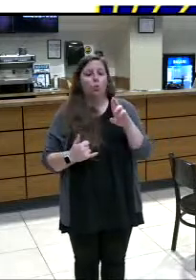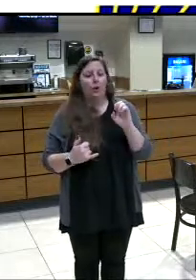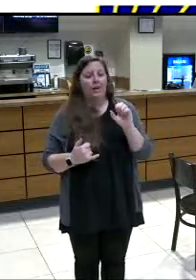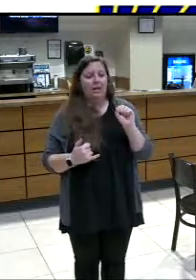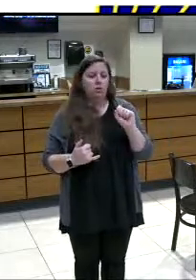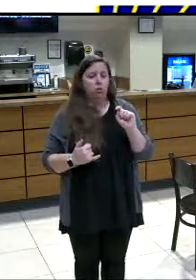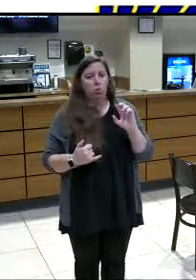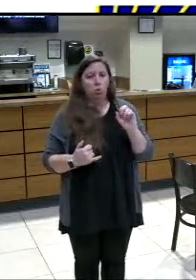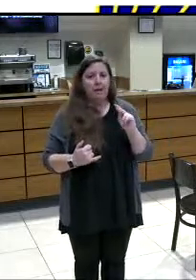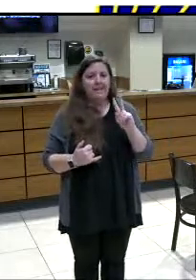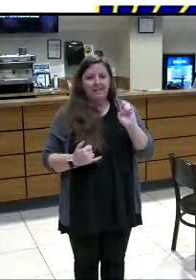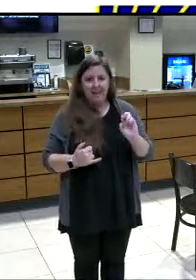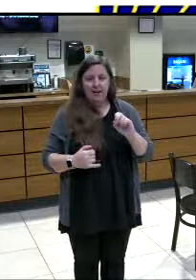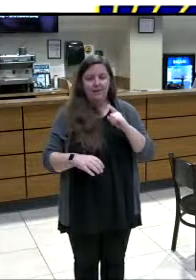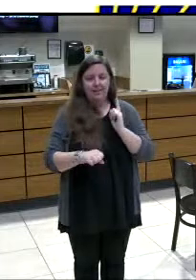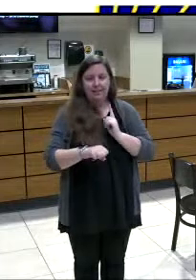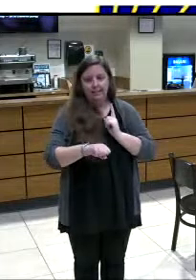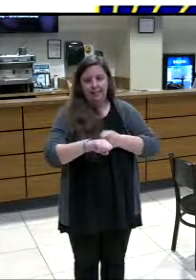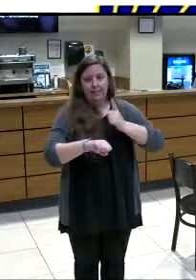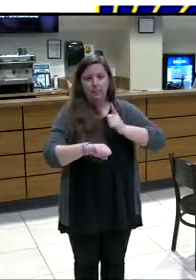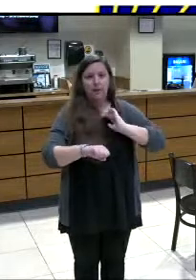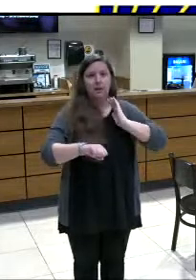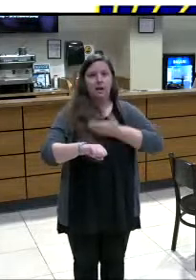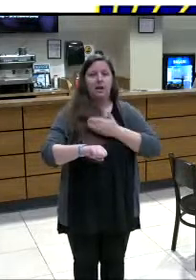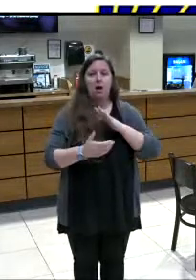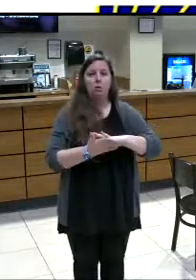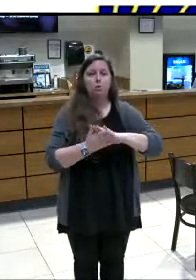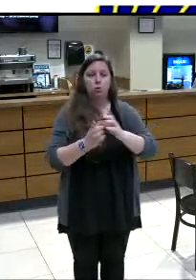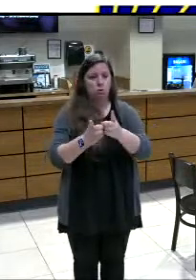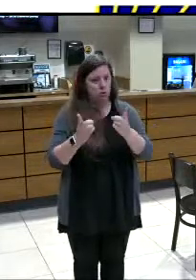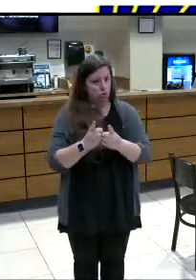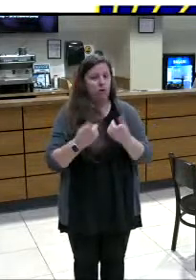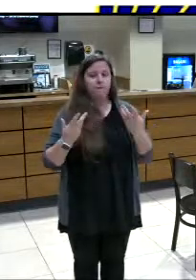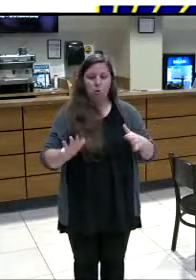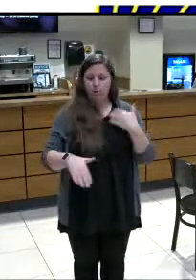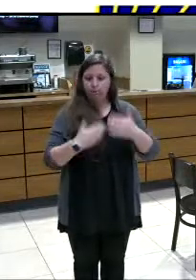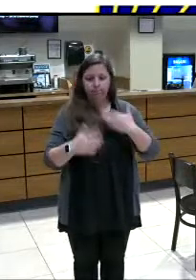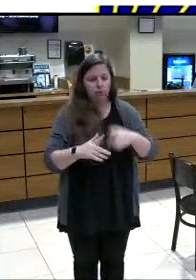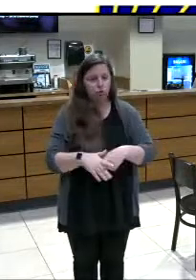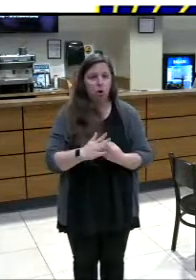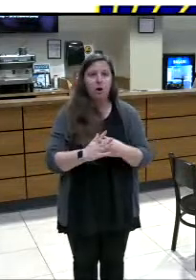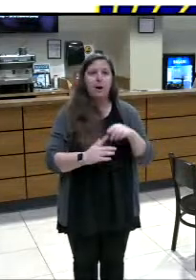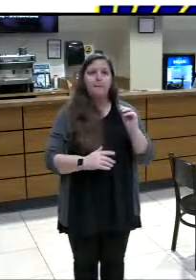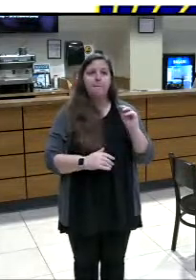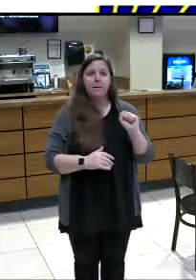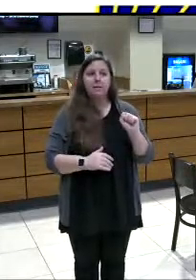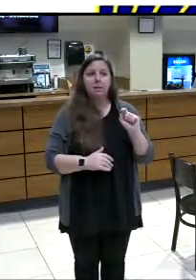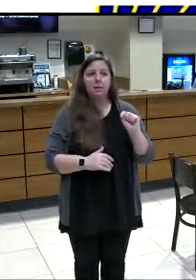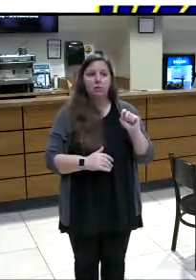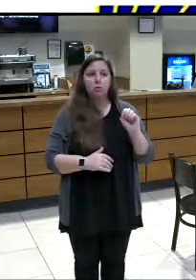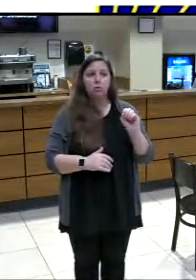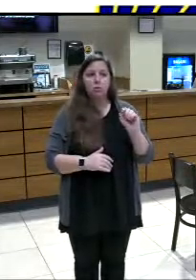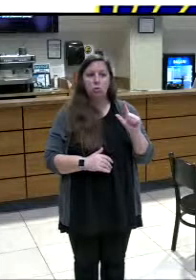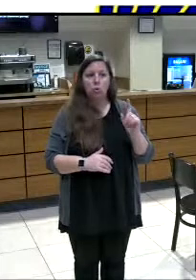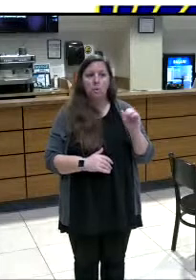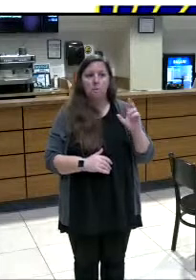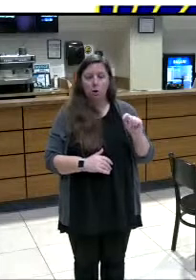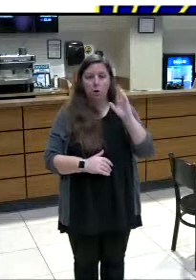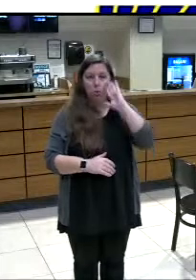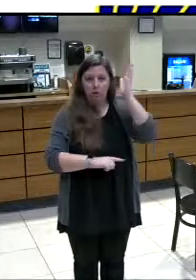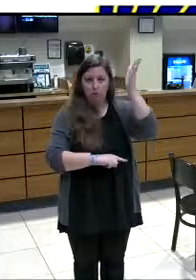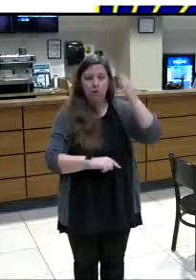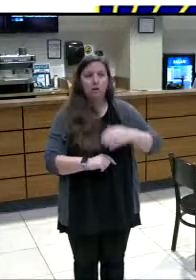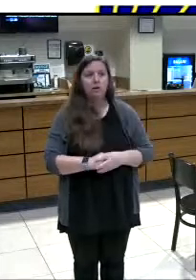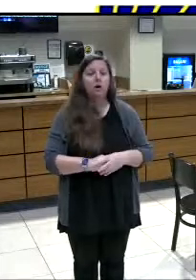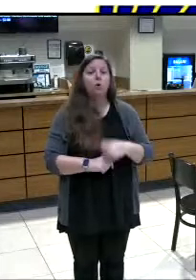restorative discipline in our school district is underway. Ms. Tolbert is going to speak with you about that tonight. Social workers are at all schools in